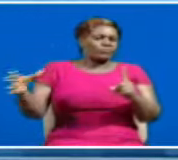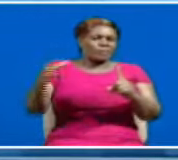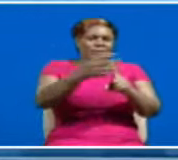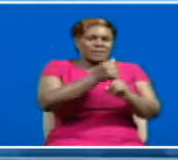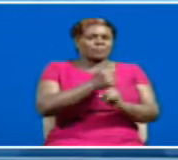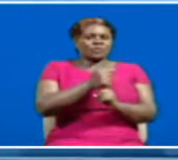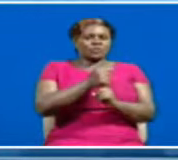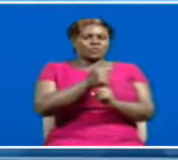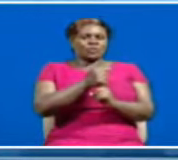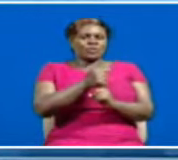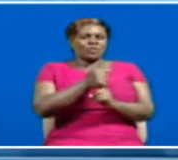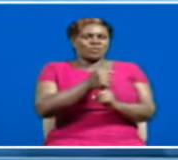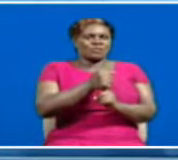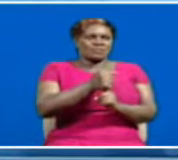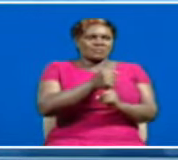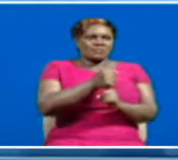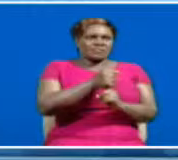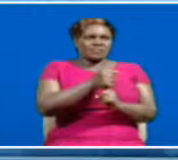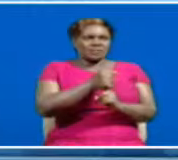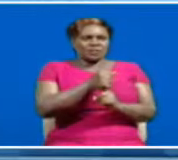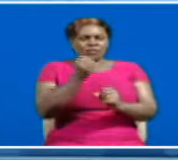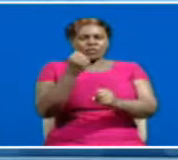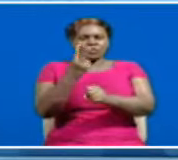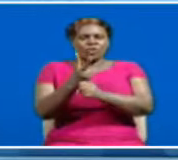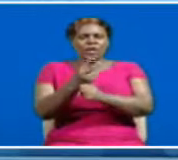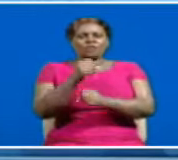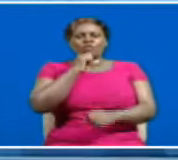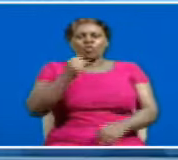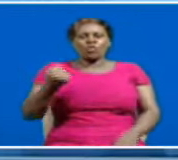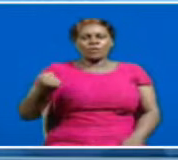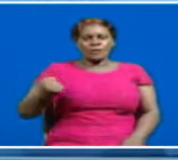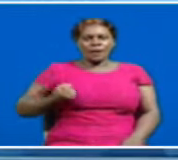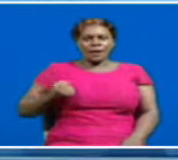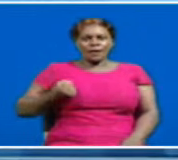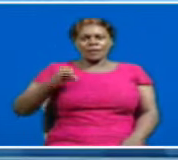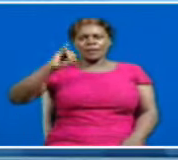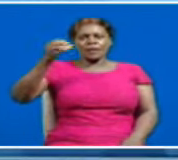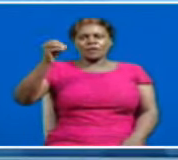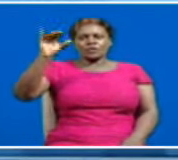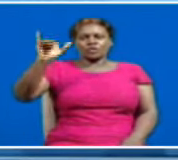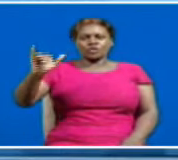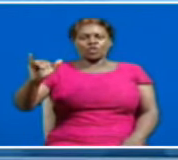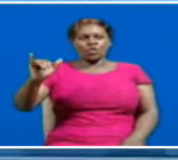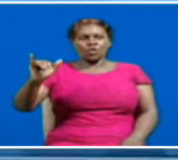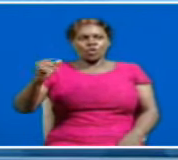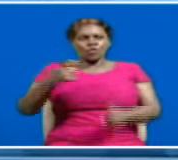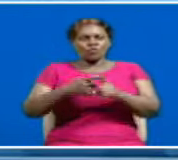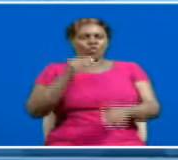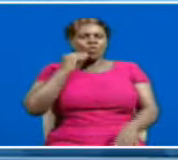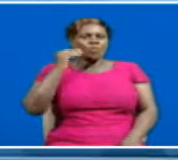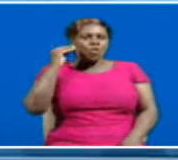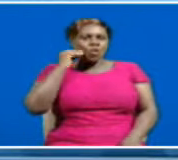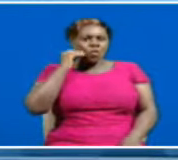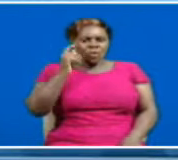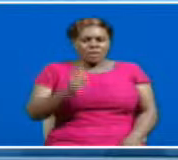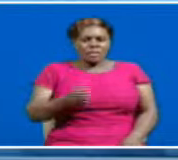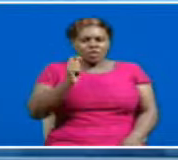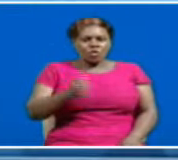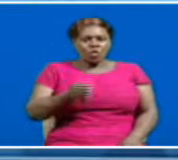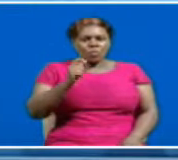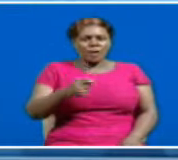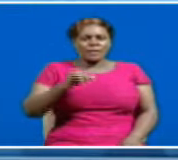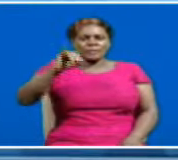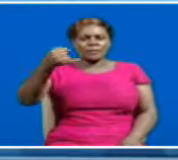the abduction of a 12-year-old girl, that is Joy Muthoni, who was taken from her home in Gikomba area